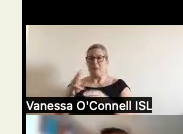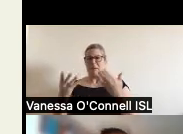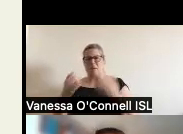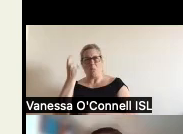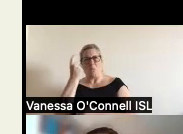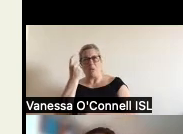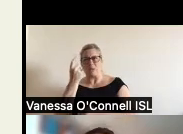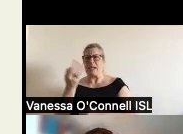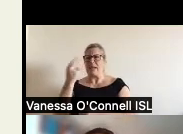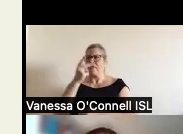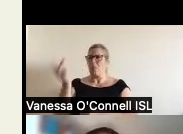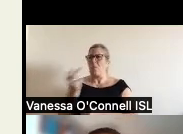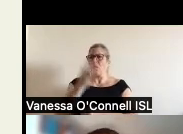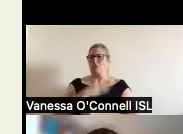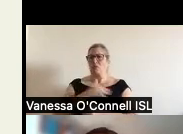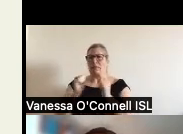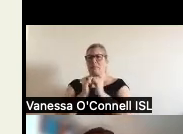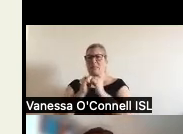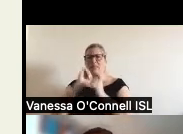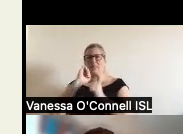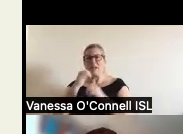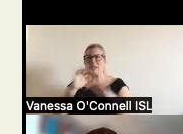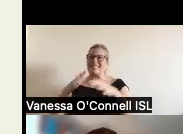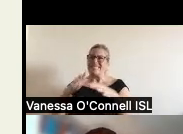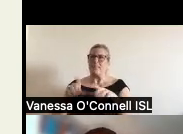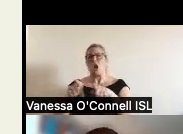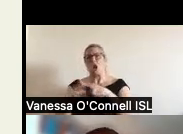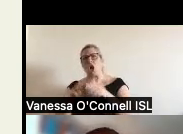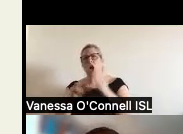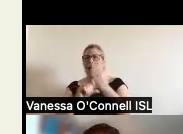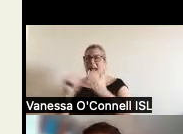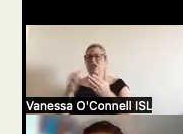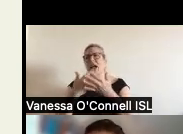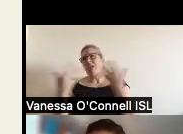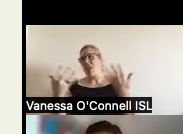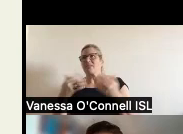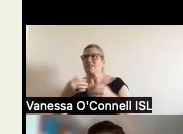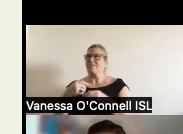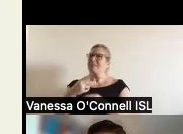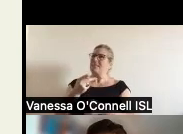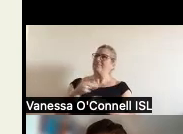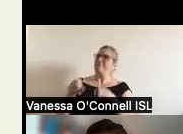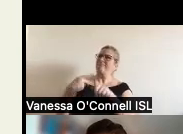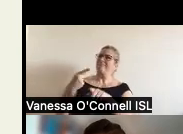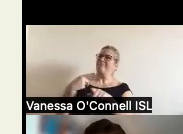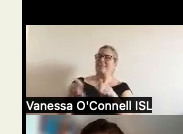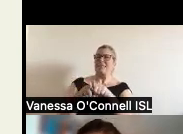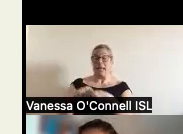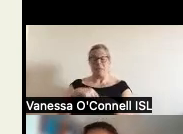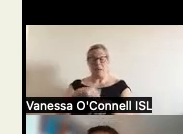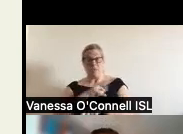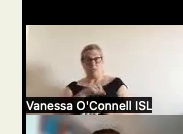two were meeting just because they were similar in age and had a lot of stuff in common. I'm sure you saw that in the news and you were probably